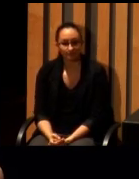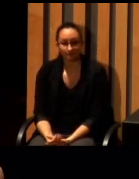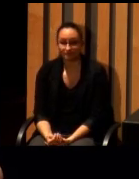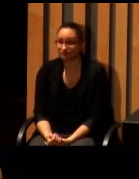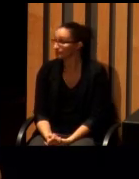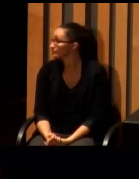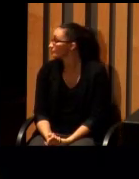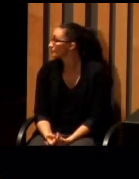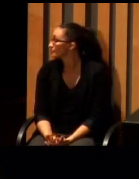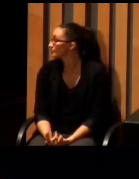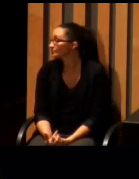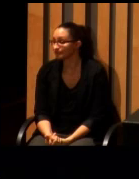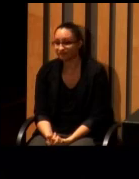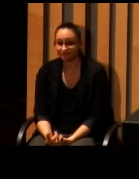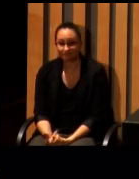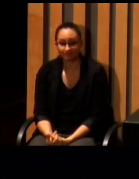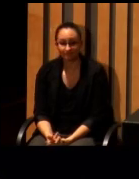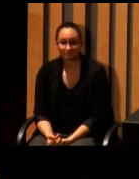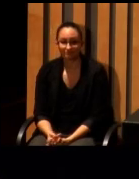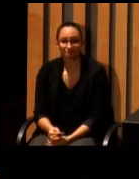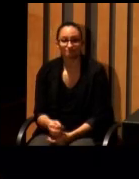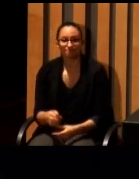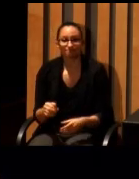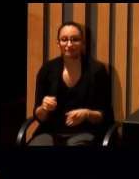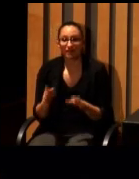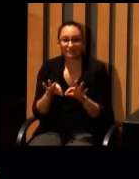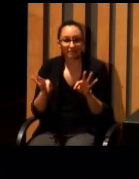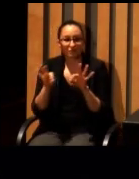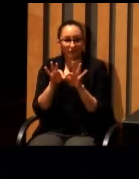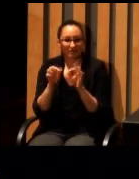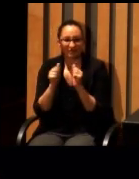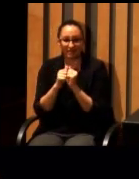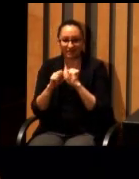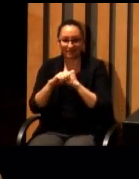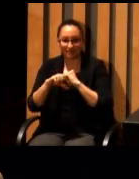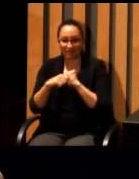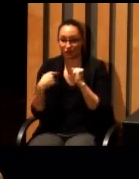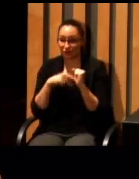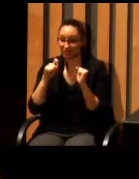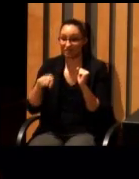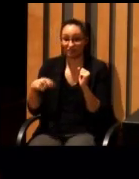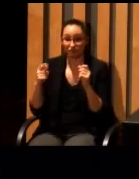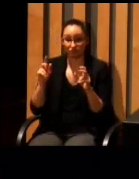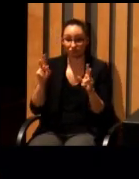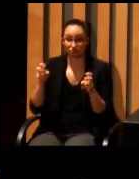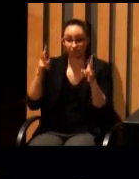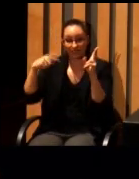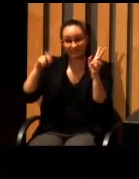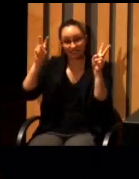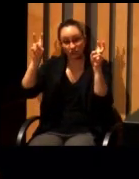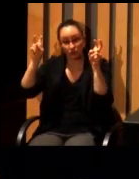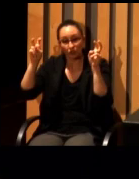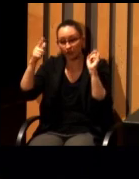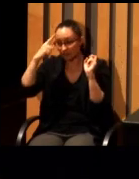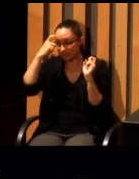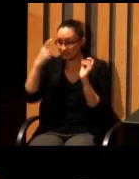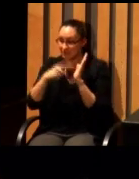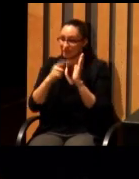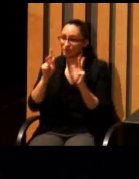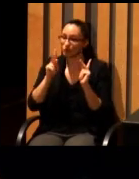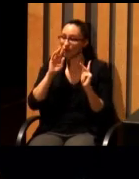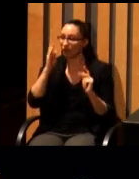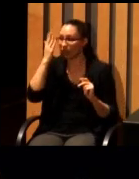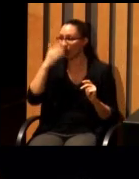I think, too, that in the media, we have to bring this up. A lot of times it's forgotten about.